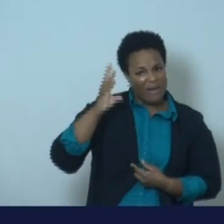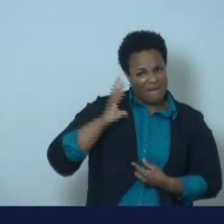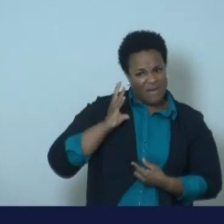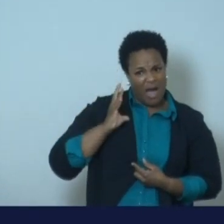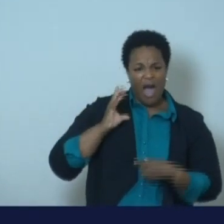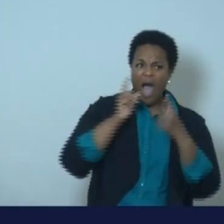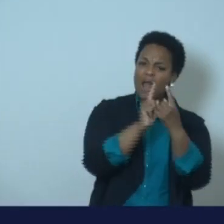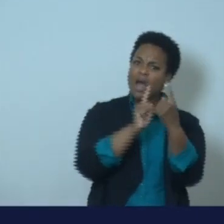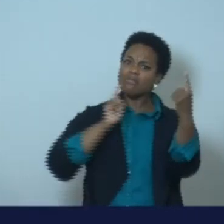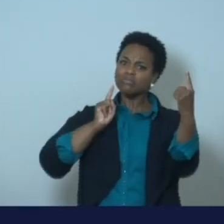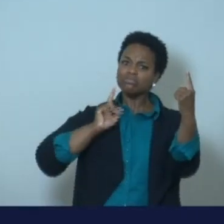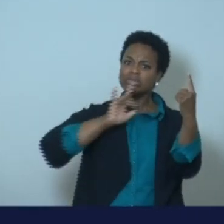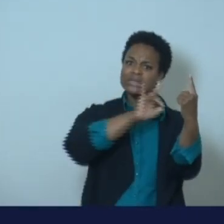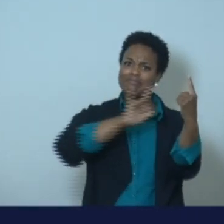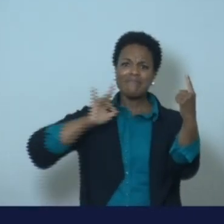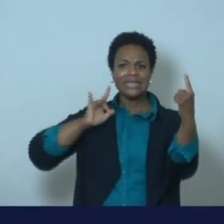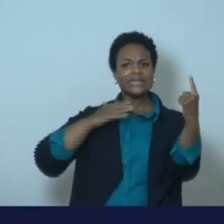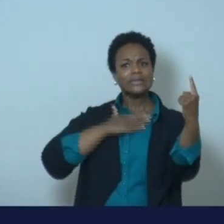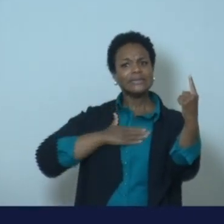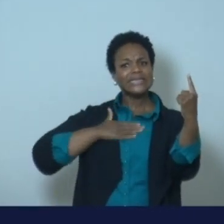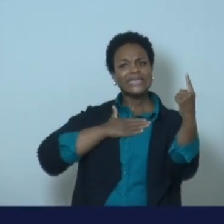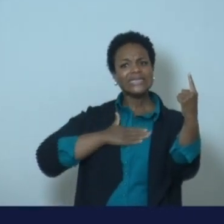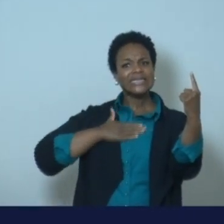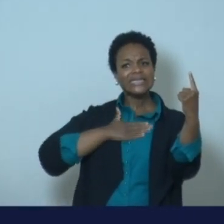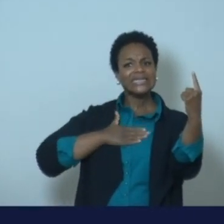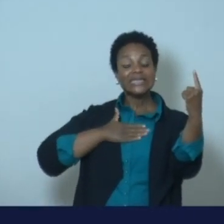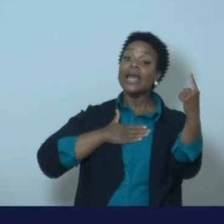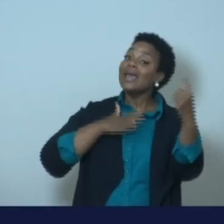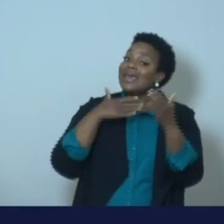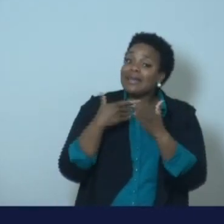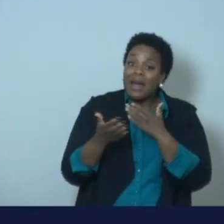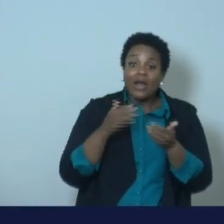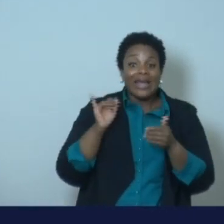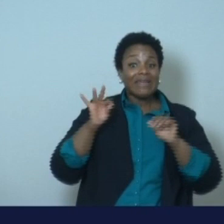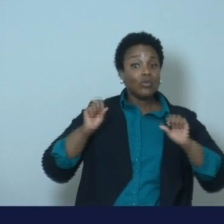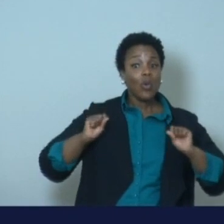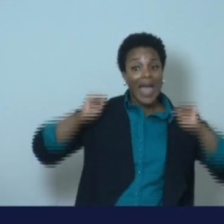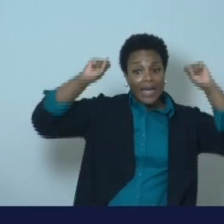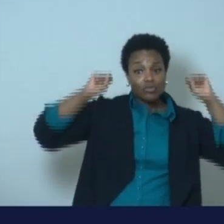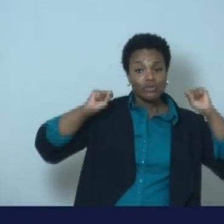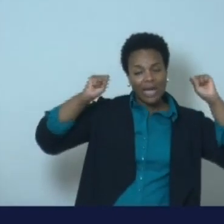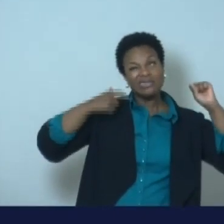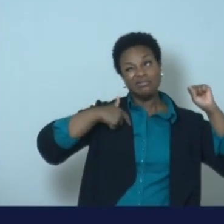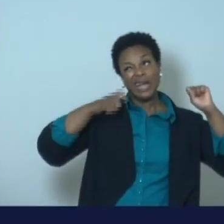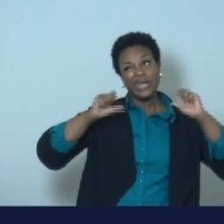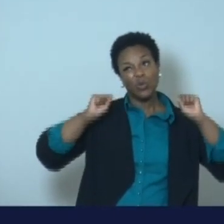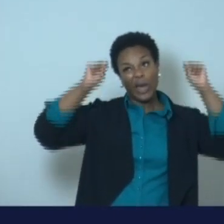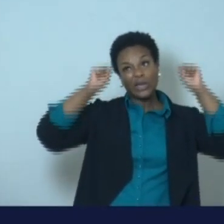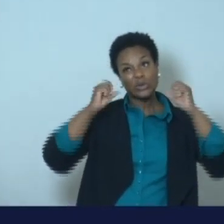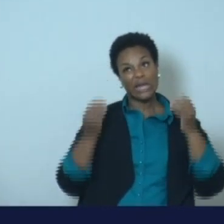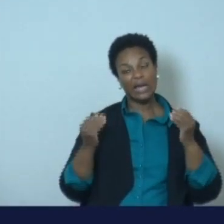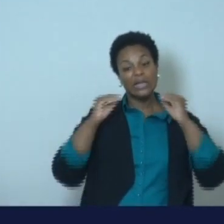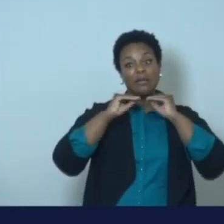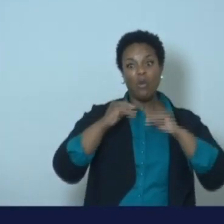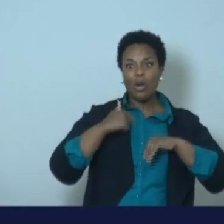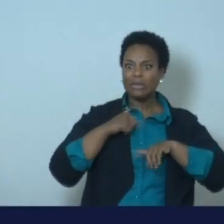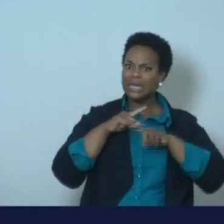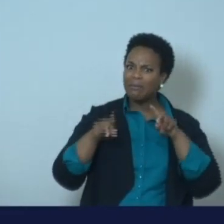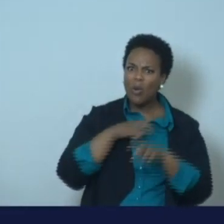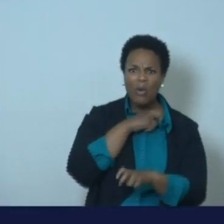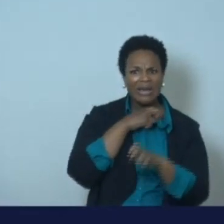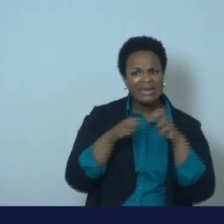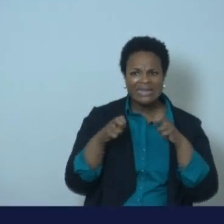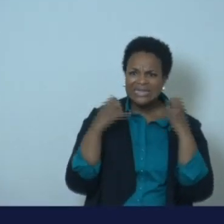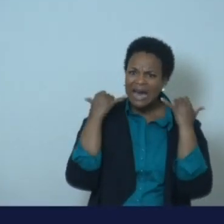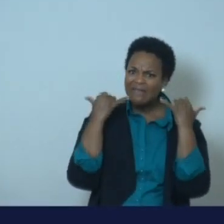I exercise, and I need to do more of that, because I'll tell you that in a COVID world, it's really challenging to get